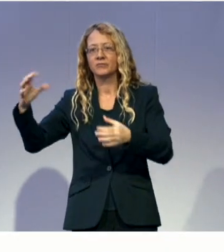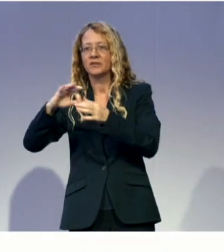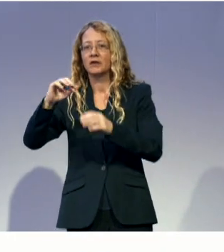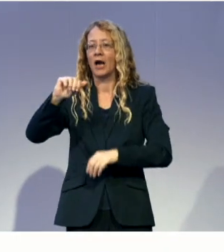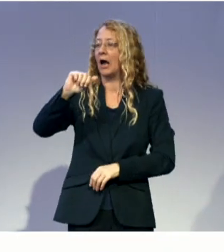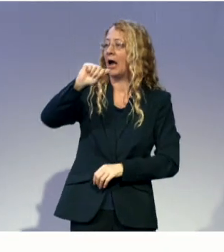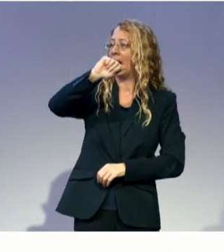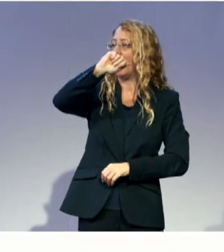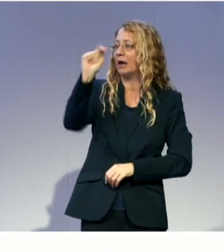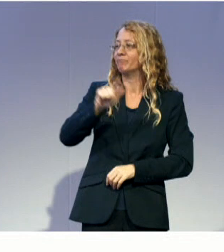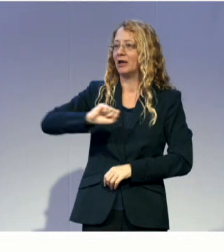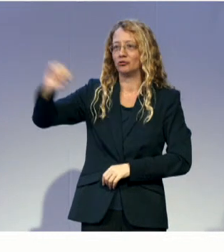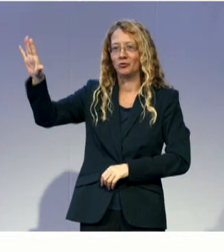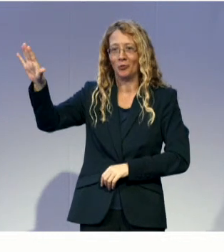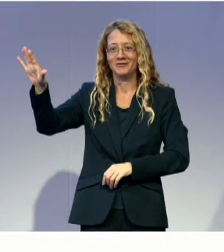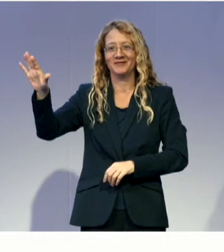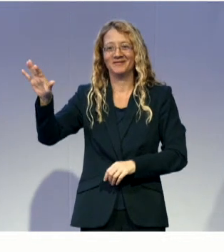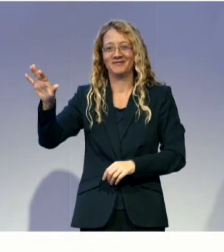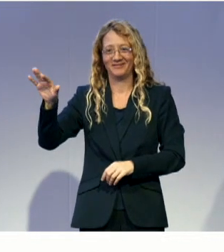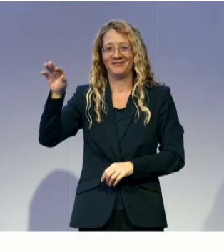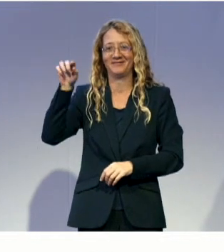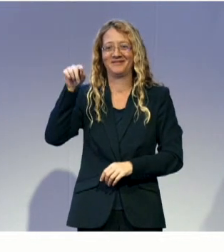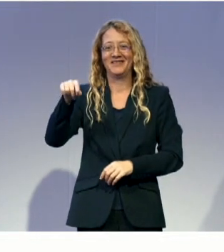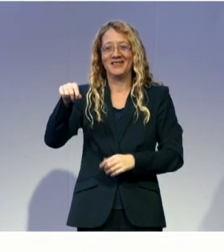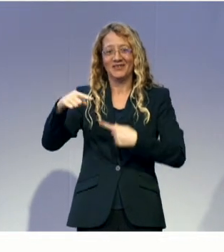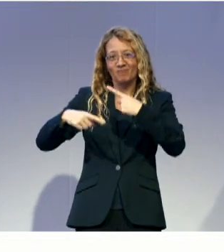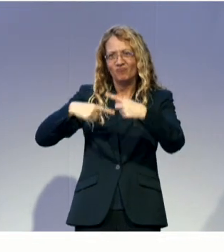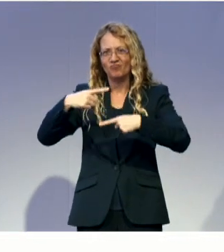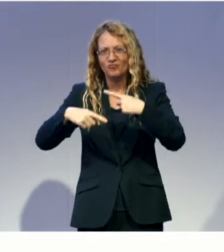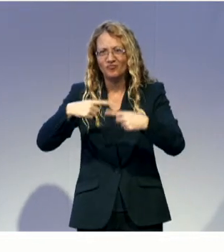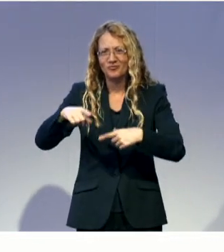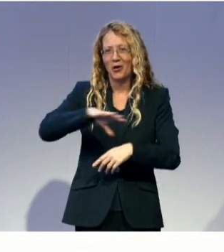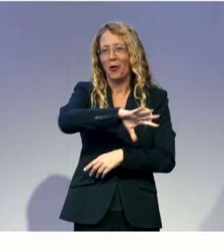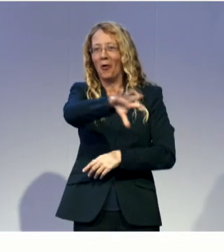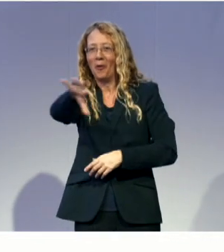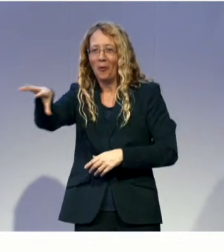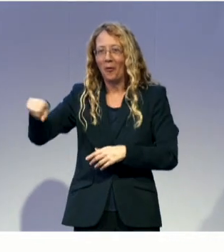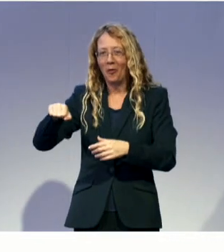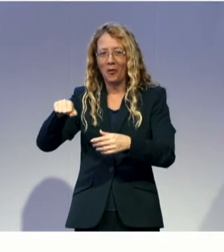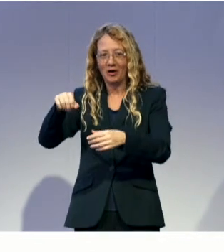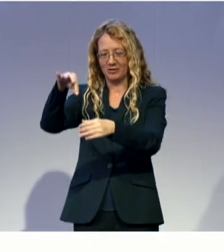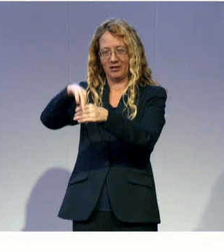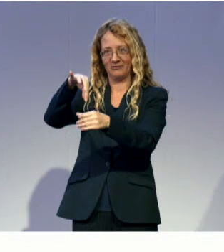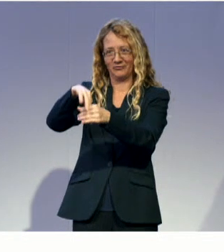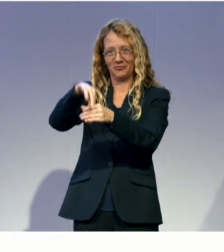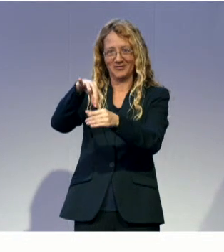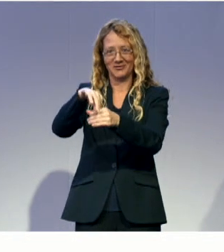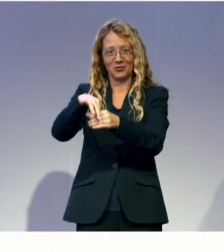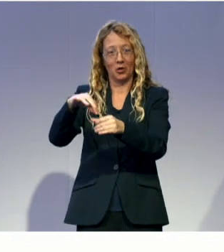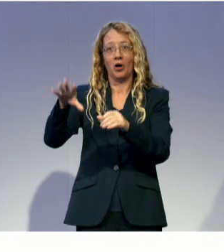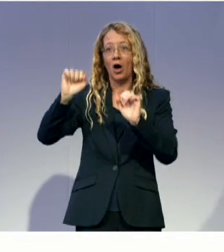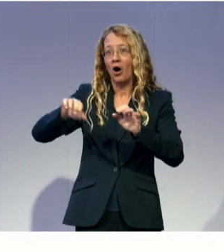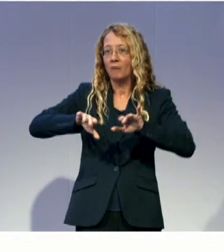Democracy Live has developed OmniBallot, an accessible online voting system available via computer, tablet,